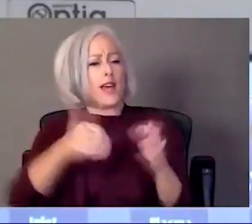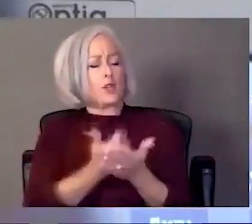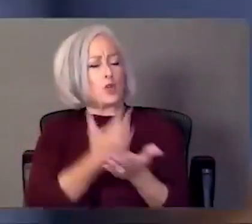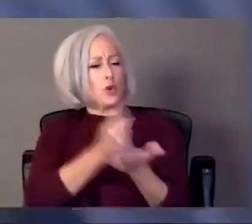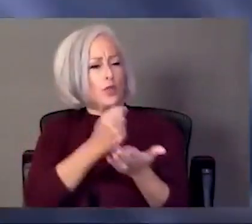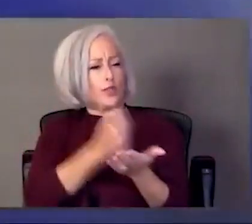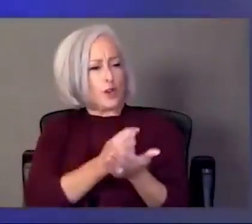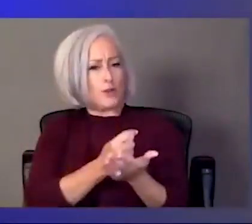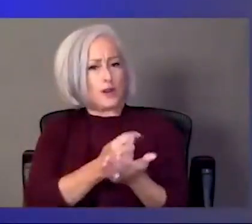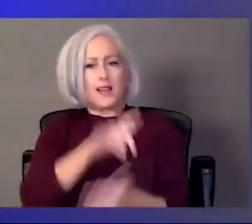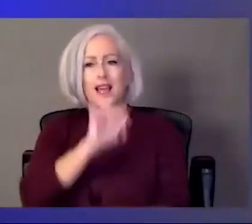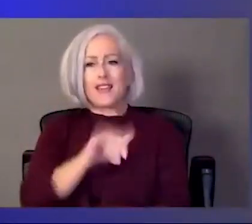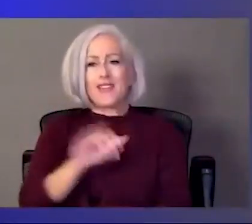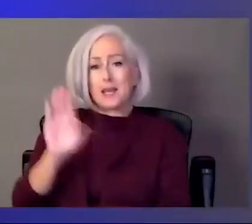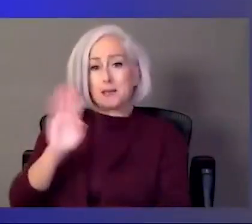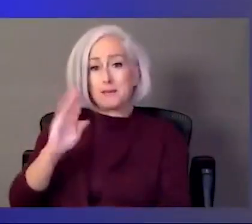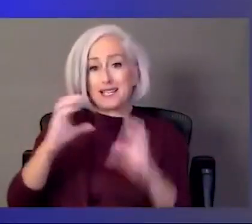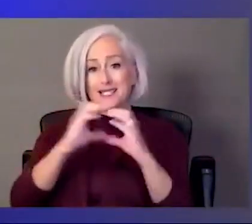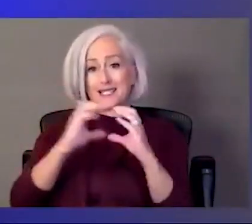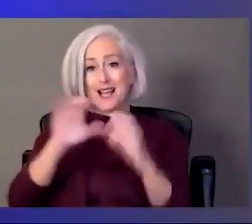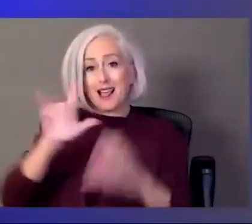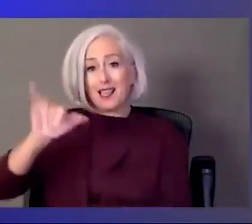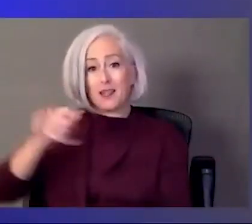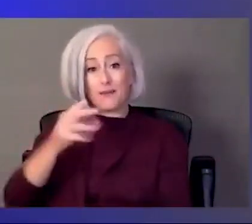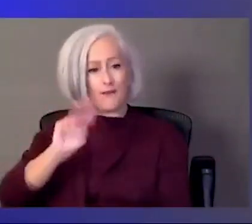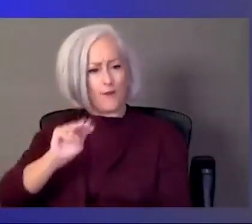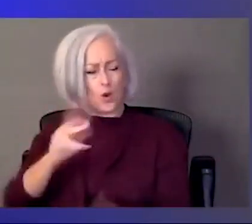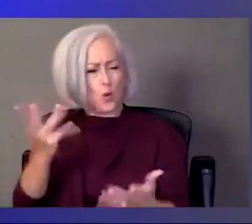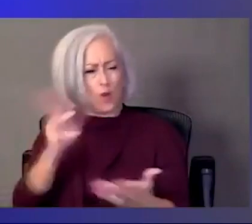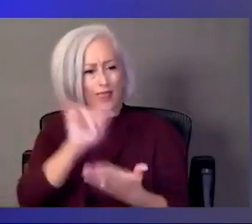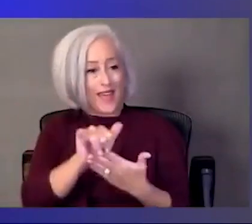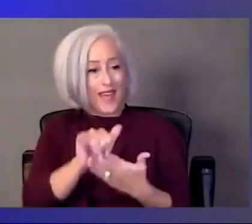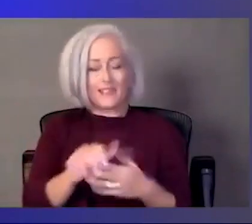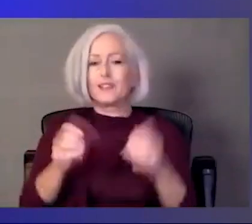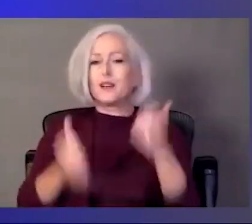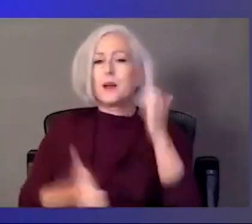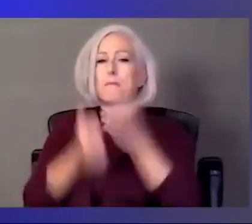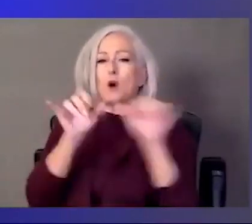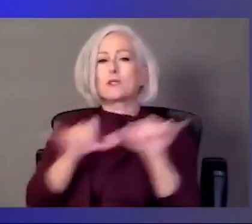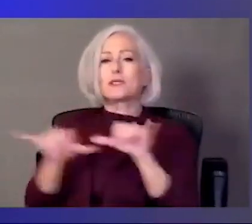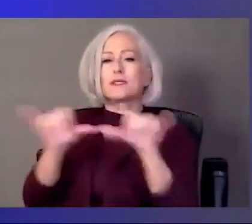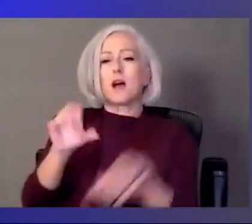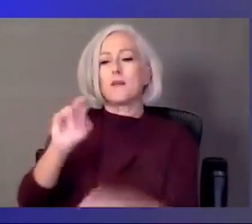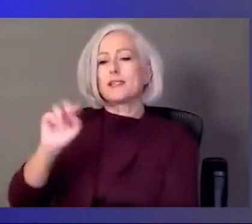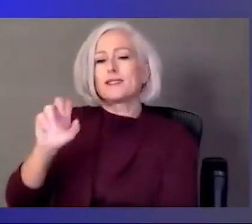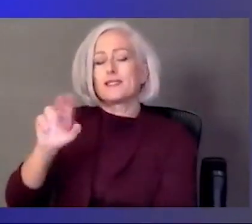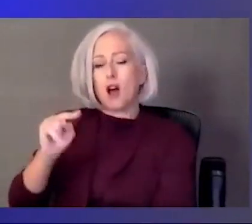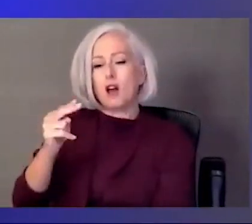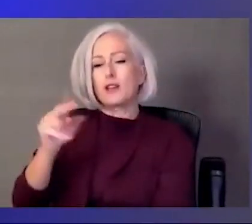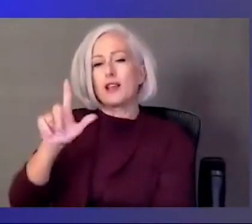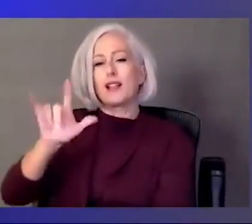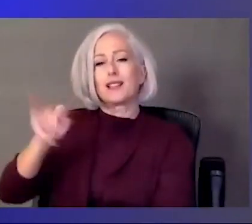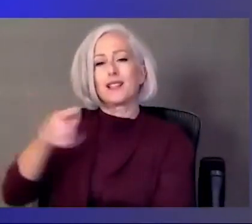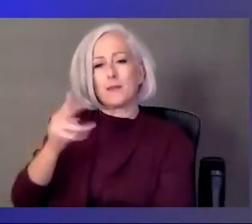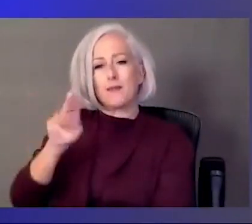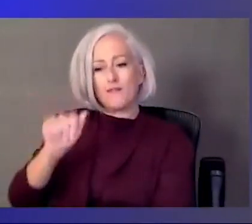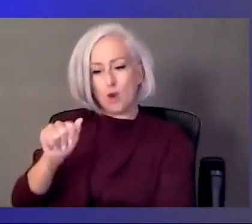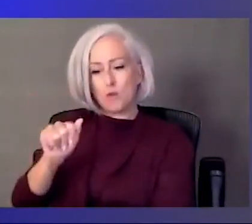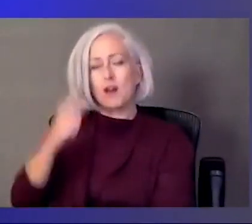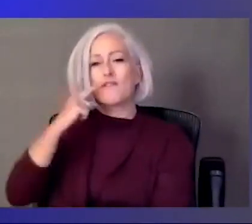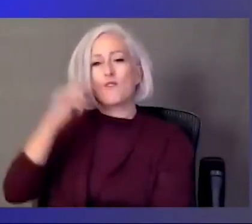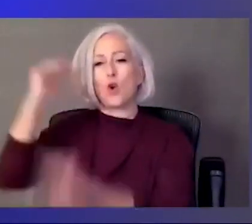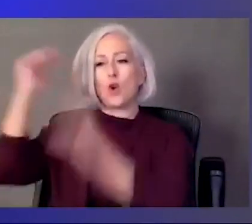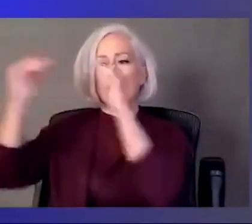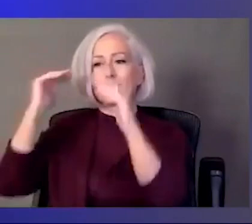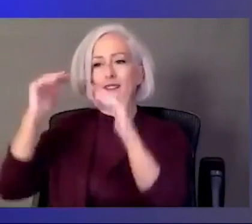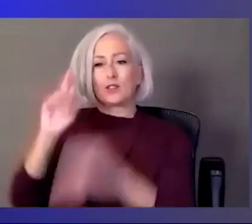lymphoma thing? So large B-cell lymphoma is the most common form of non-Hodgkin's lymphoma in adults in the United States and actually in the world